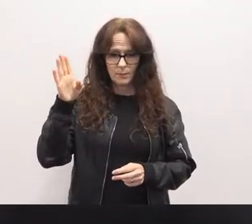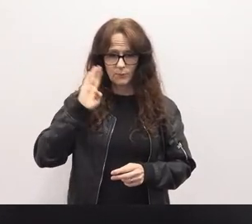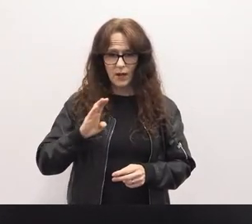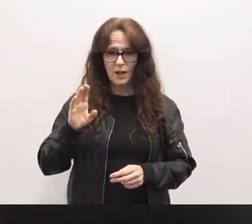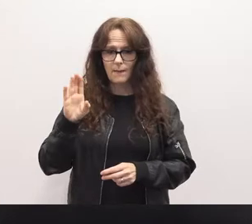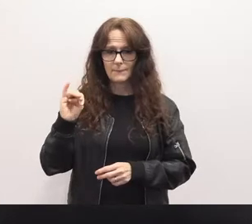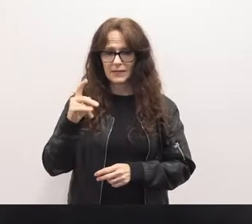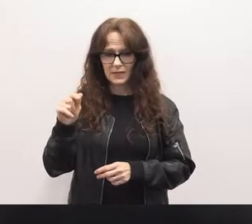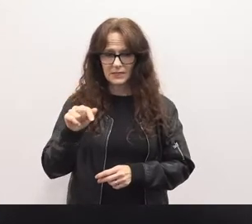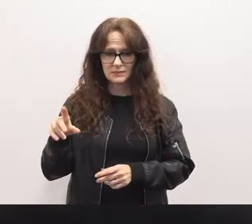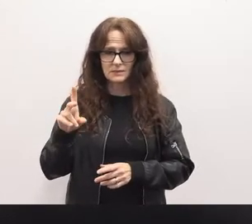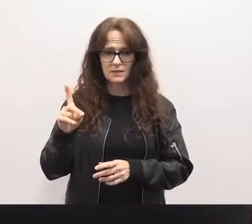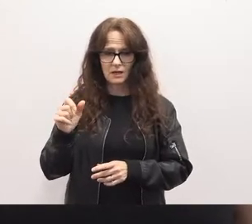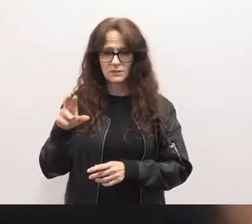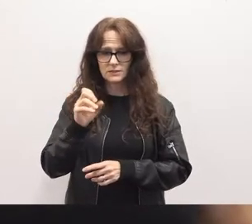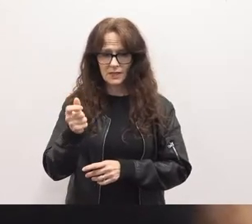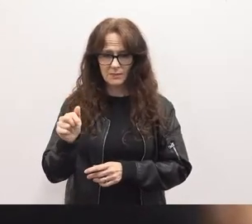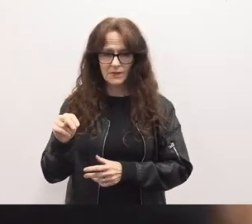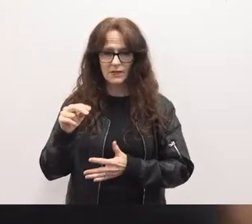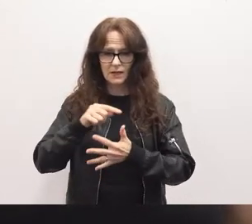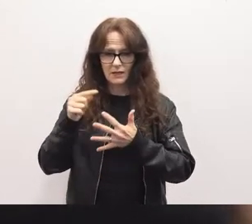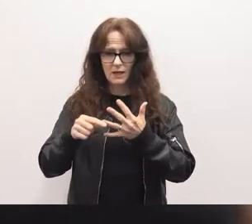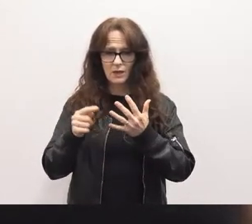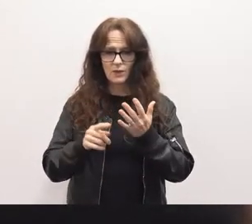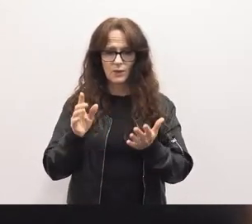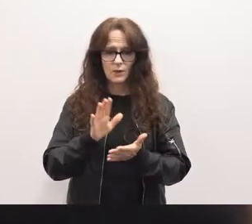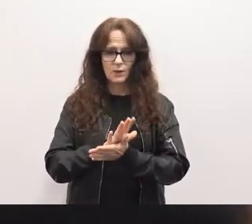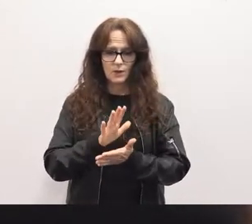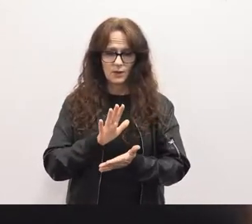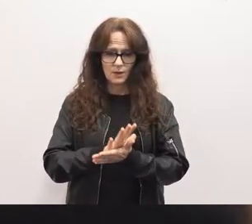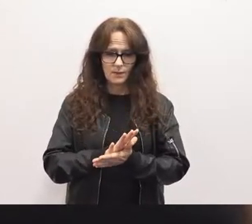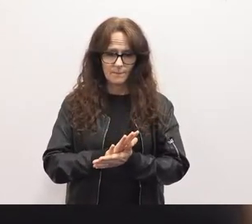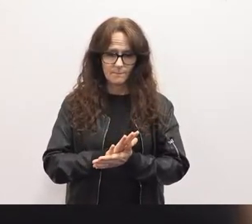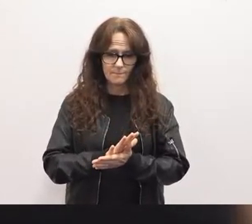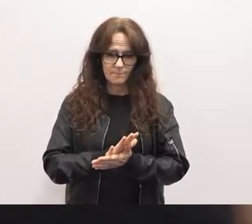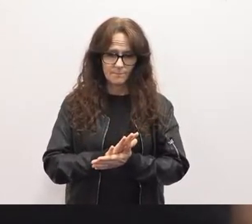Baker, Dr. Hinn, Dr. Simon, and other LBUSD school